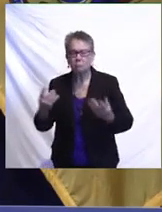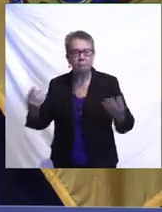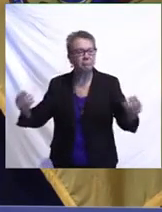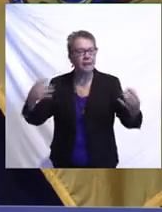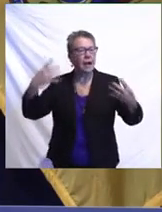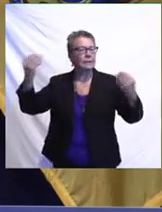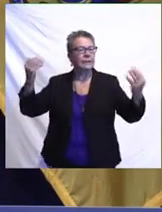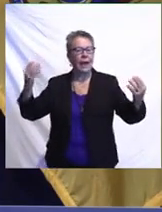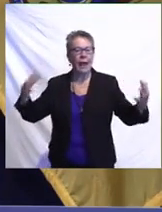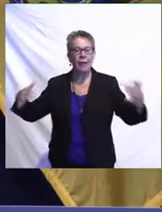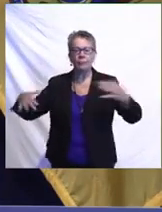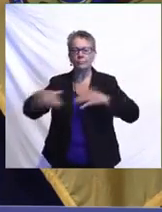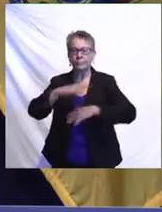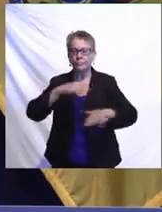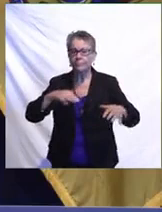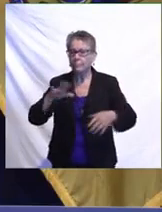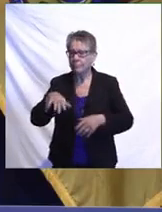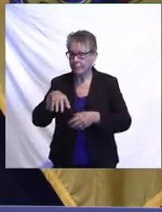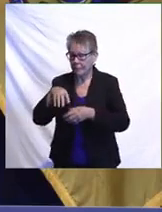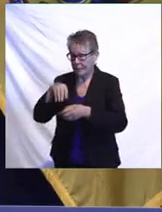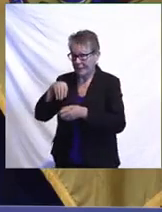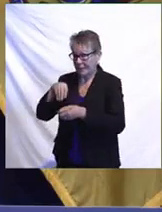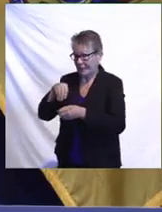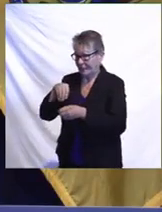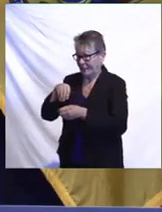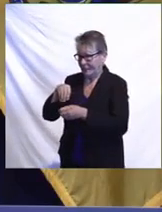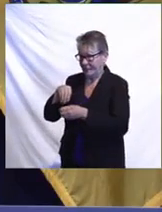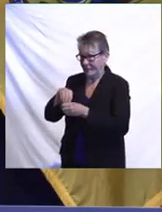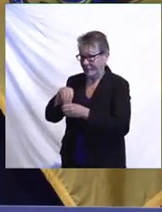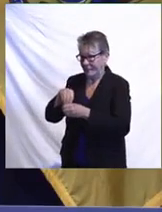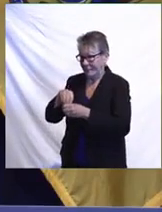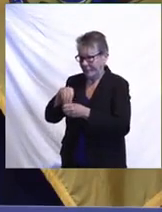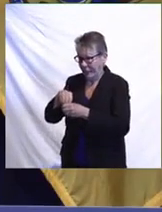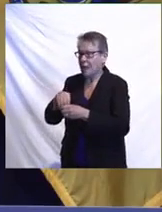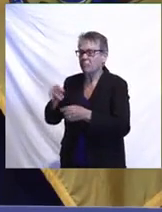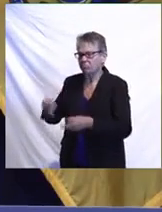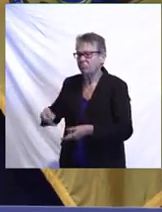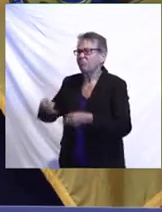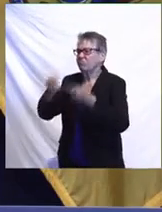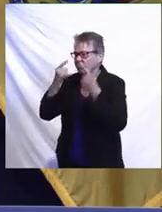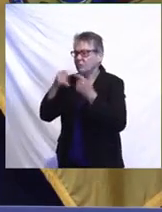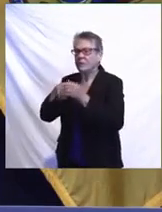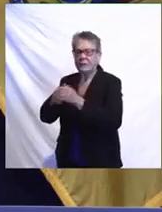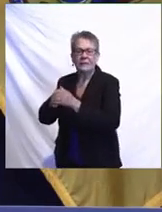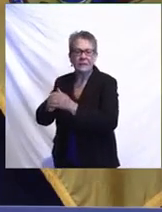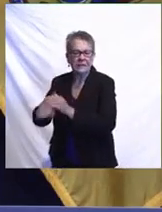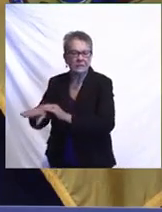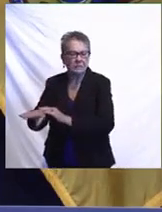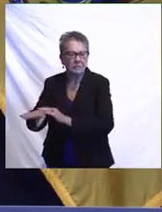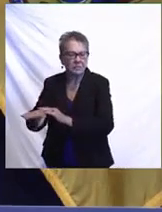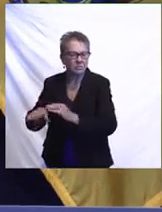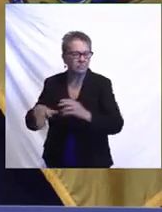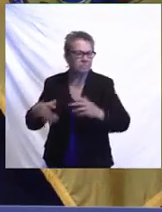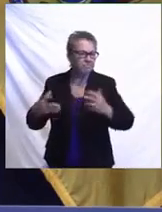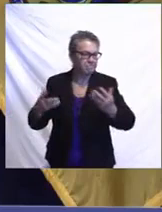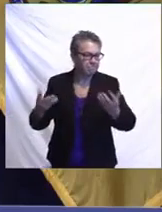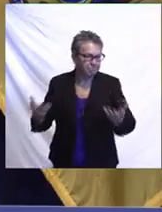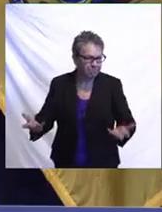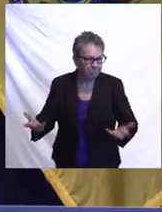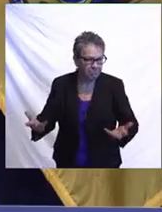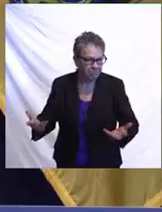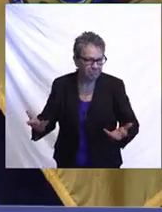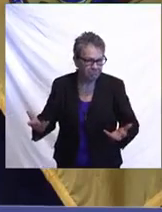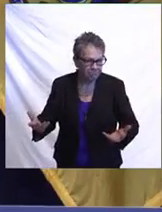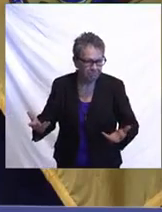come back out, and I put the mask on because I wasn't 100% sure. Let's strongly ask folks